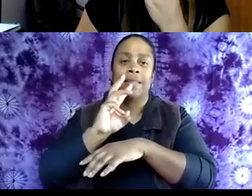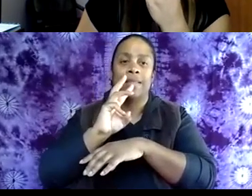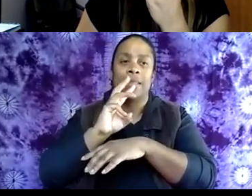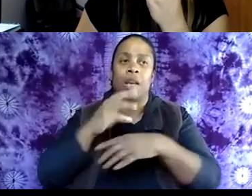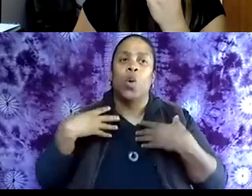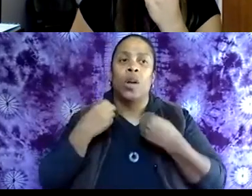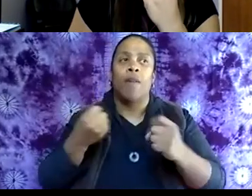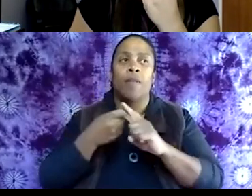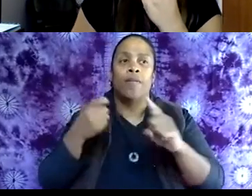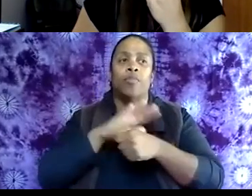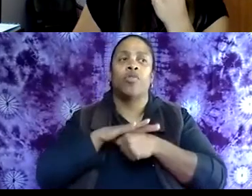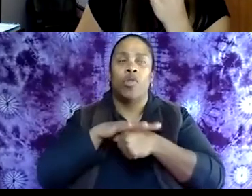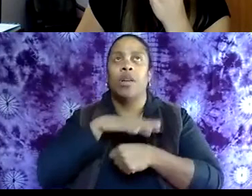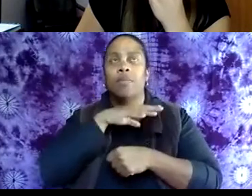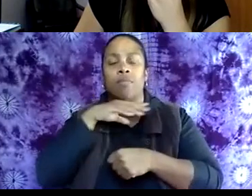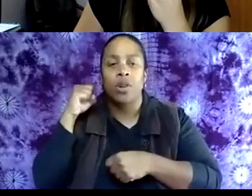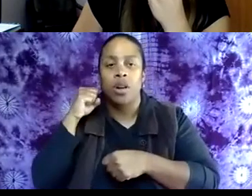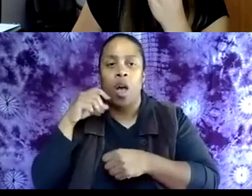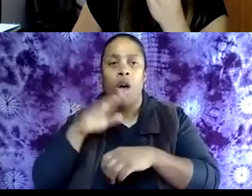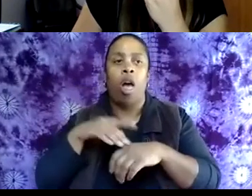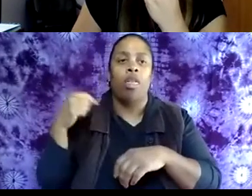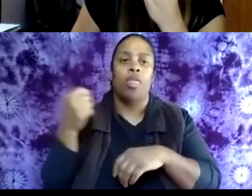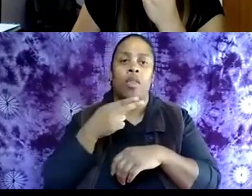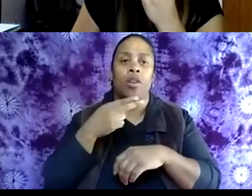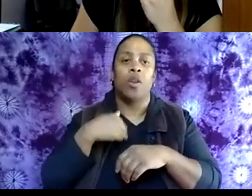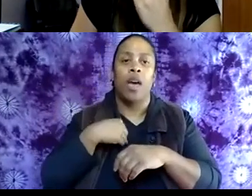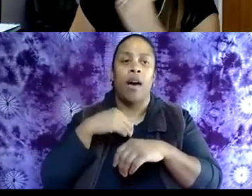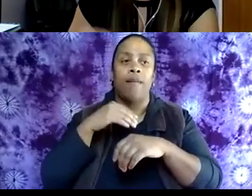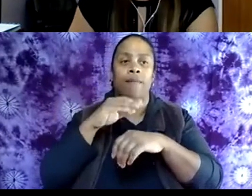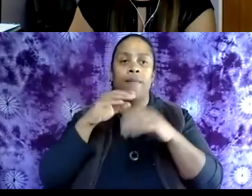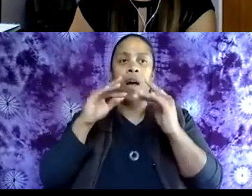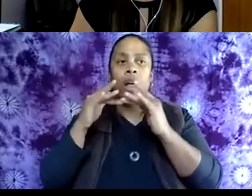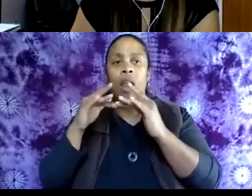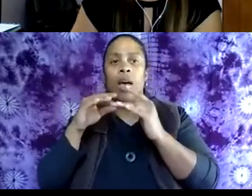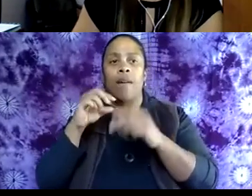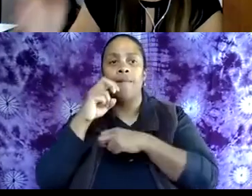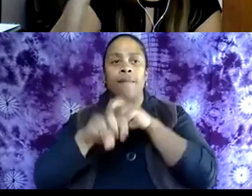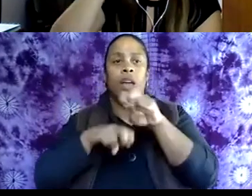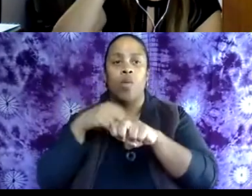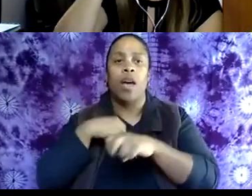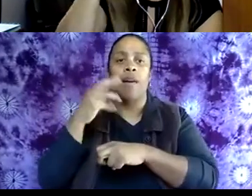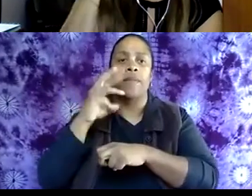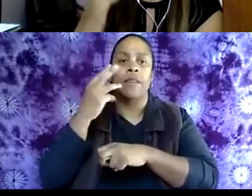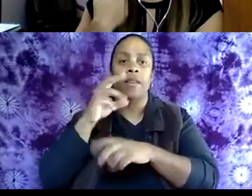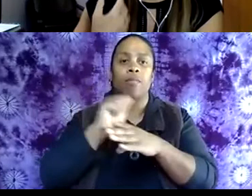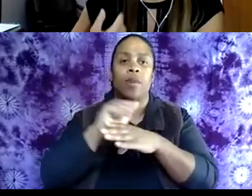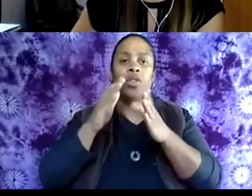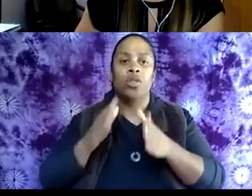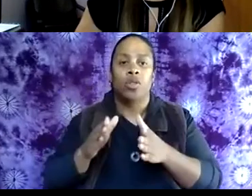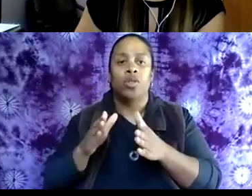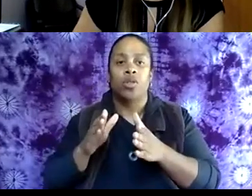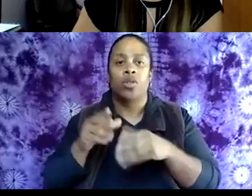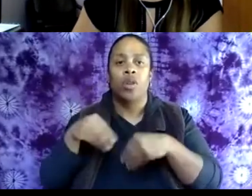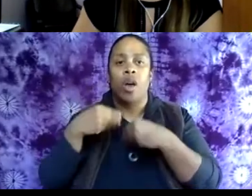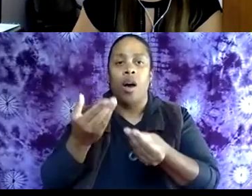burnout. On Thursday, we have our online fair. We have 16 practitioners that will be offering some